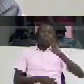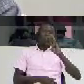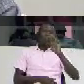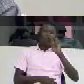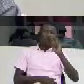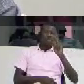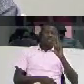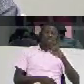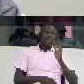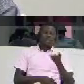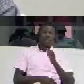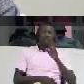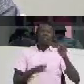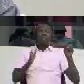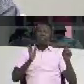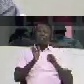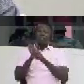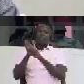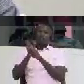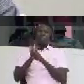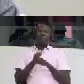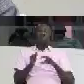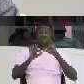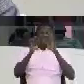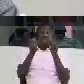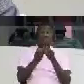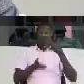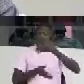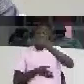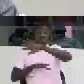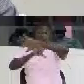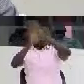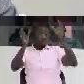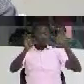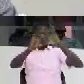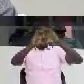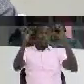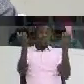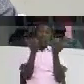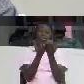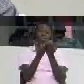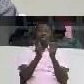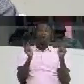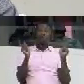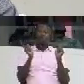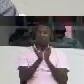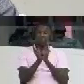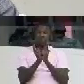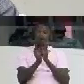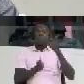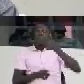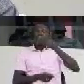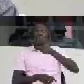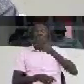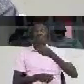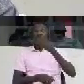The teams have visited all these communities and met village heads,